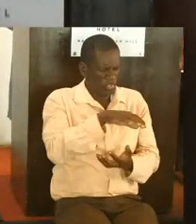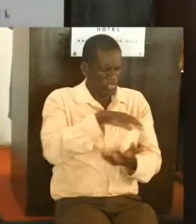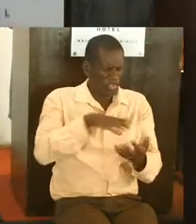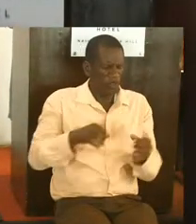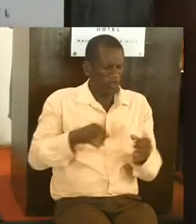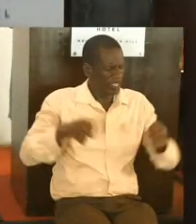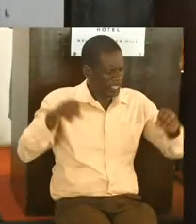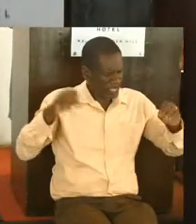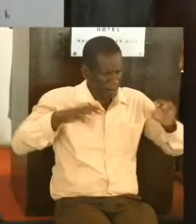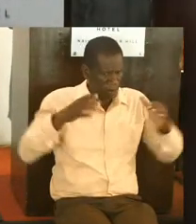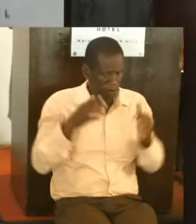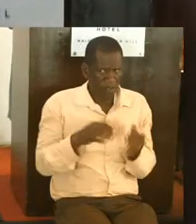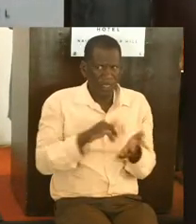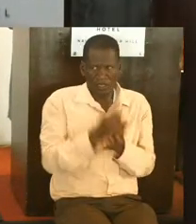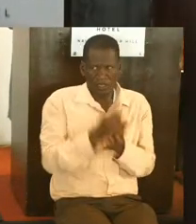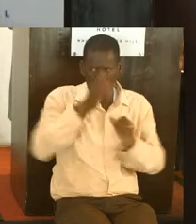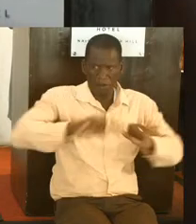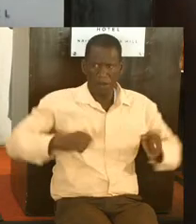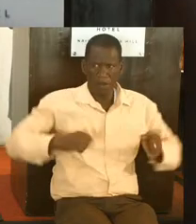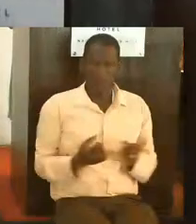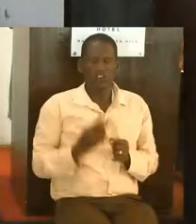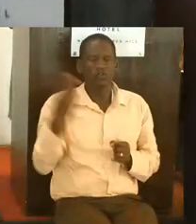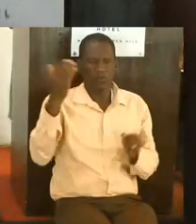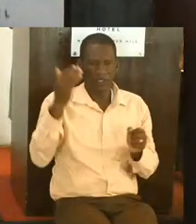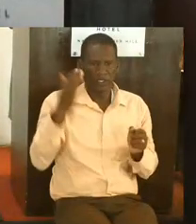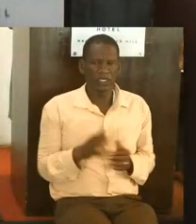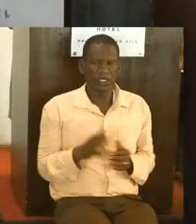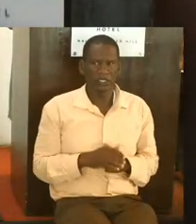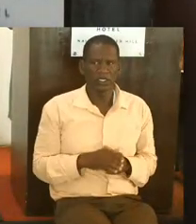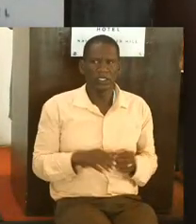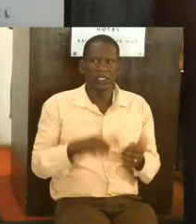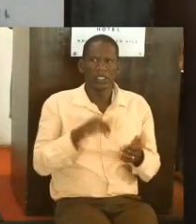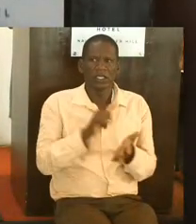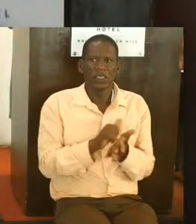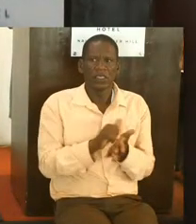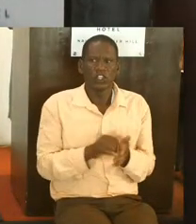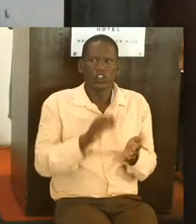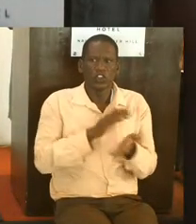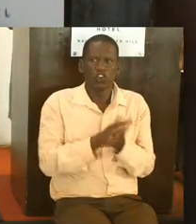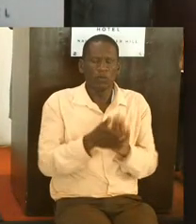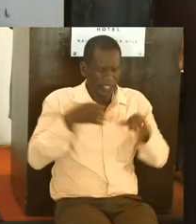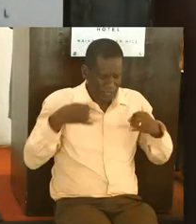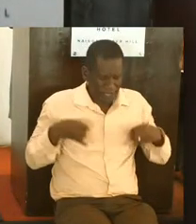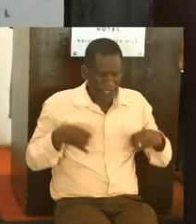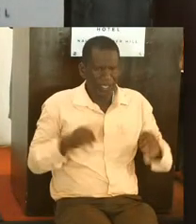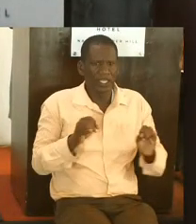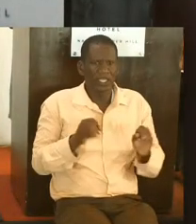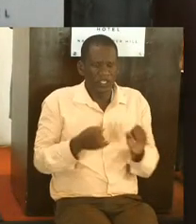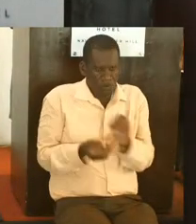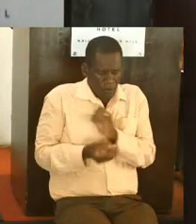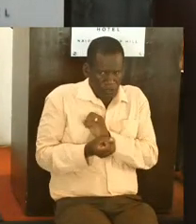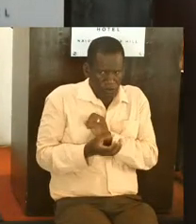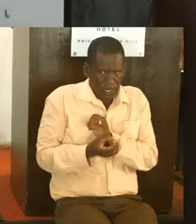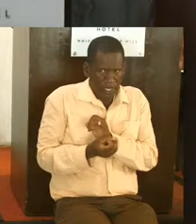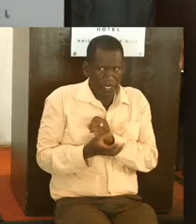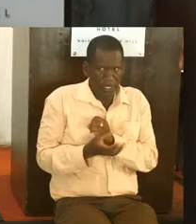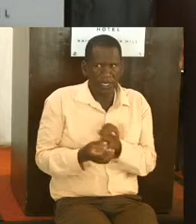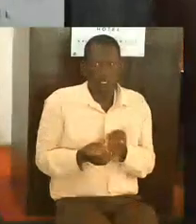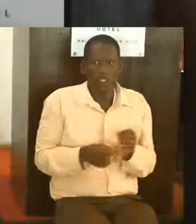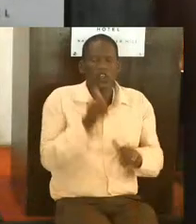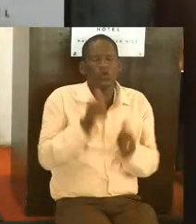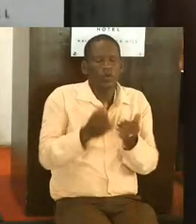and that's why I I'm happy about the two presenters that nobody is attempting to Define